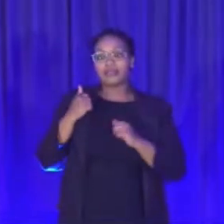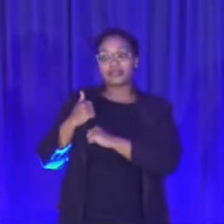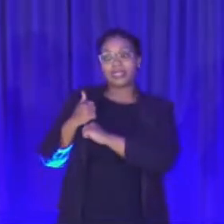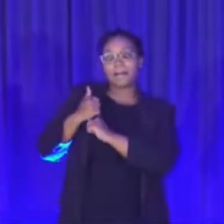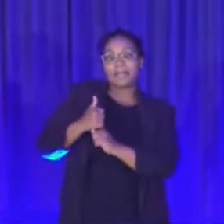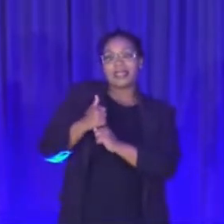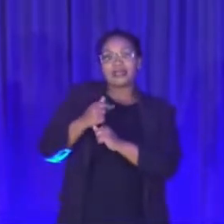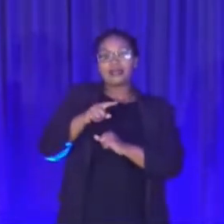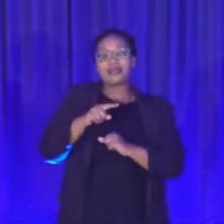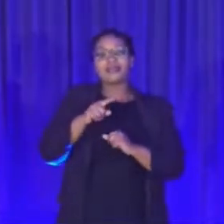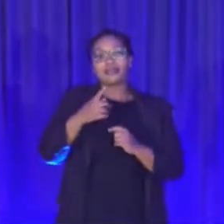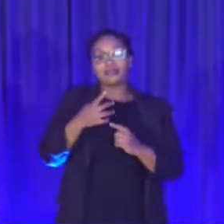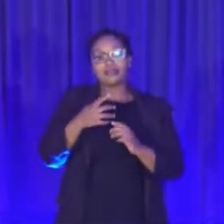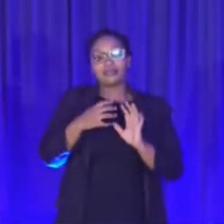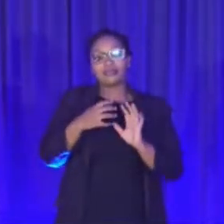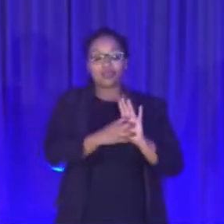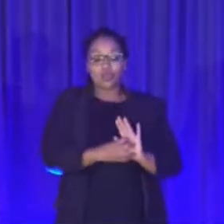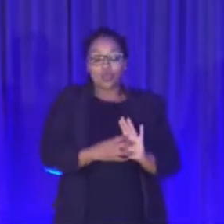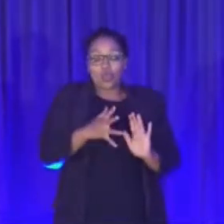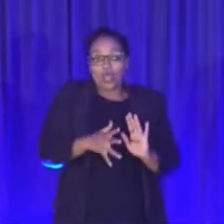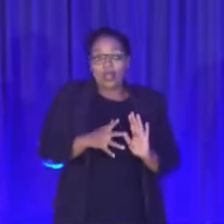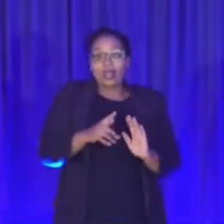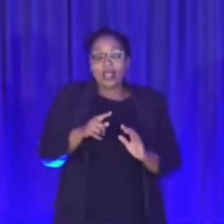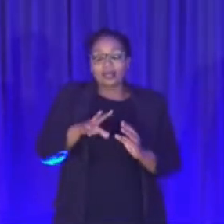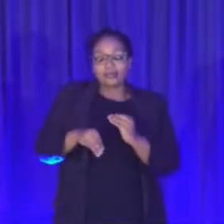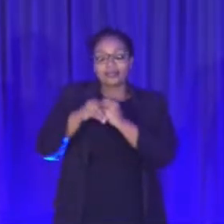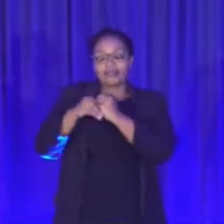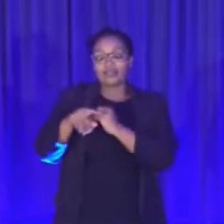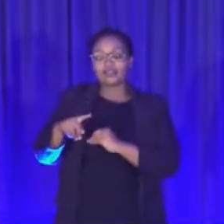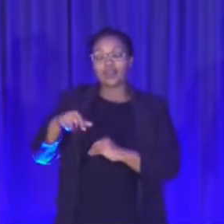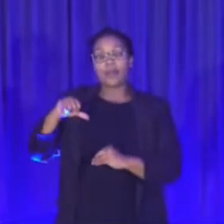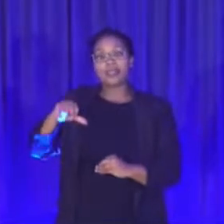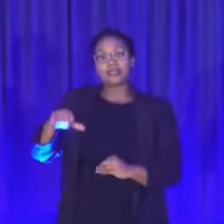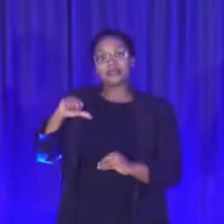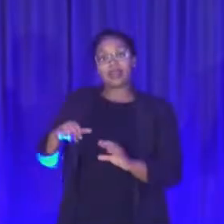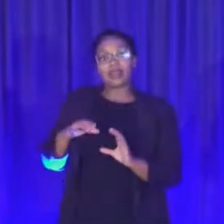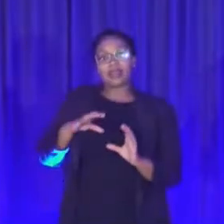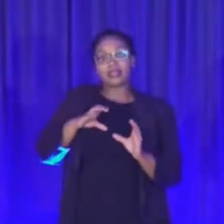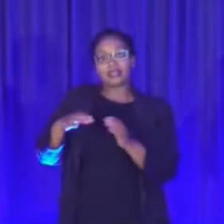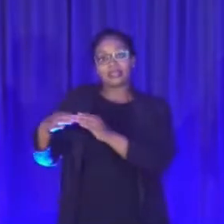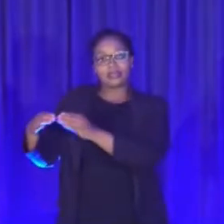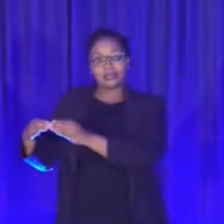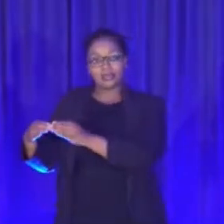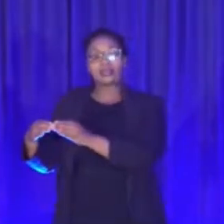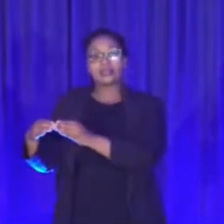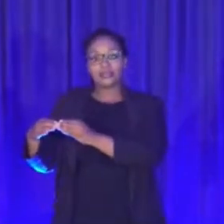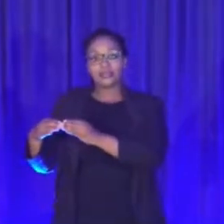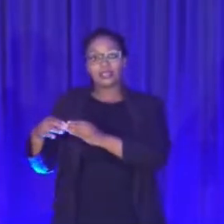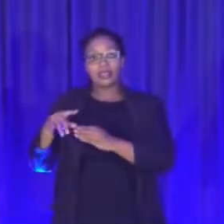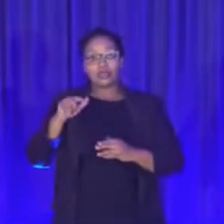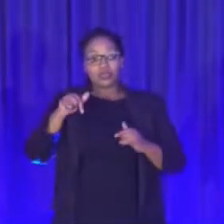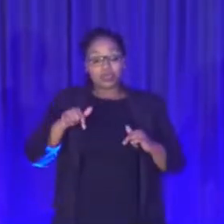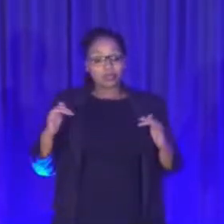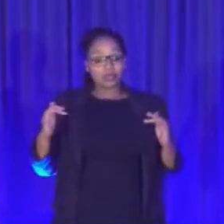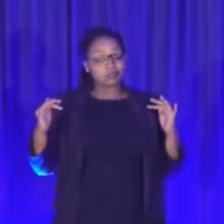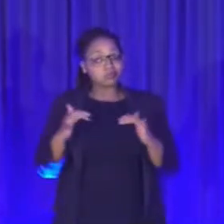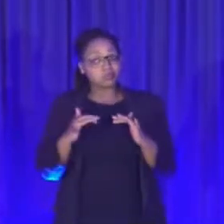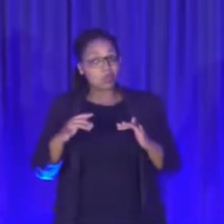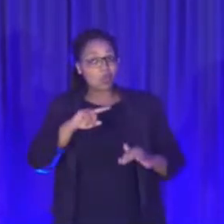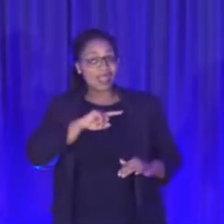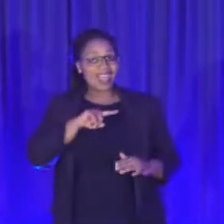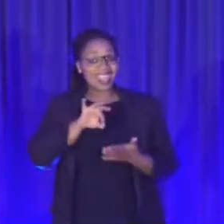of municipal councils. We gather because elections are not an antiquated